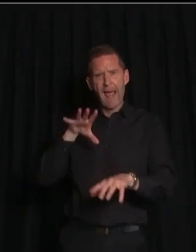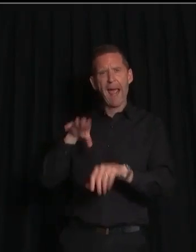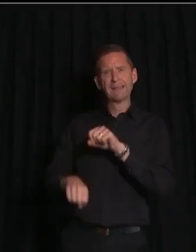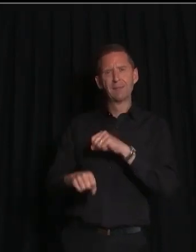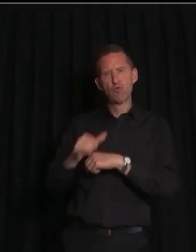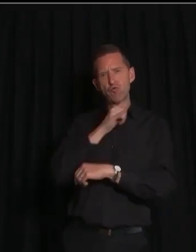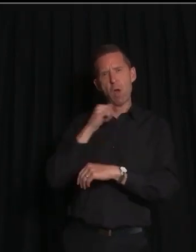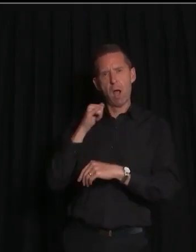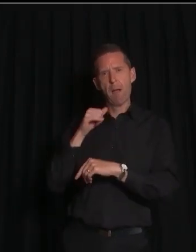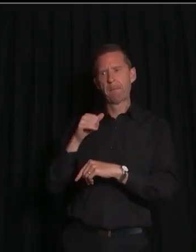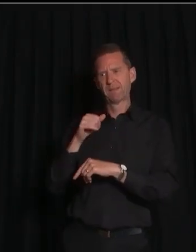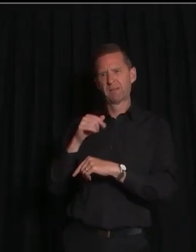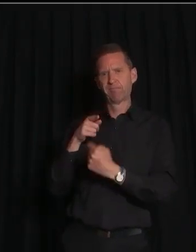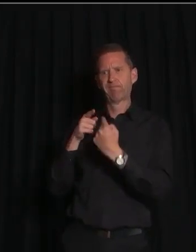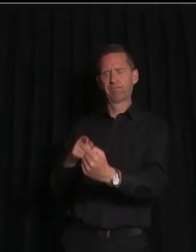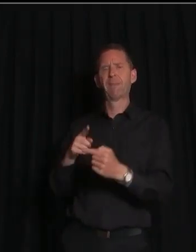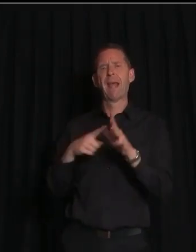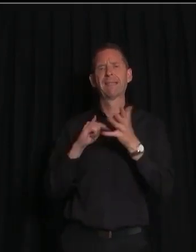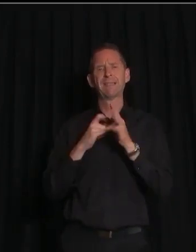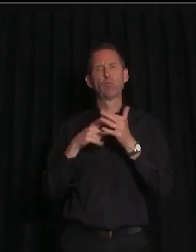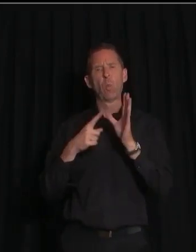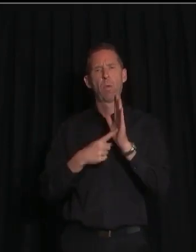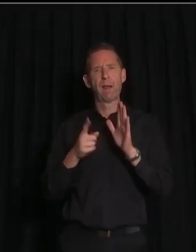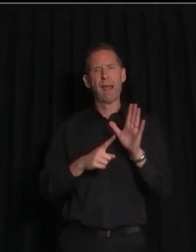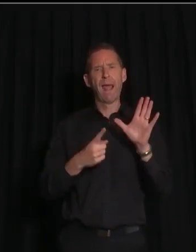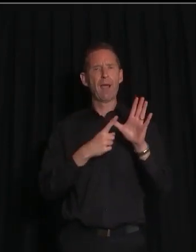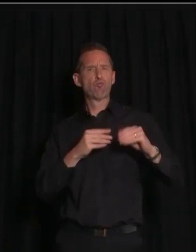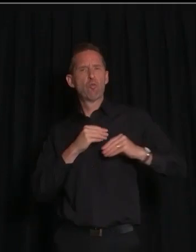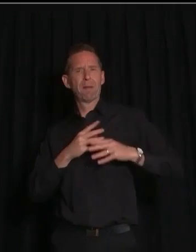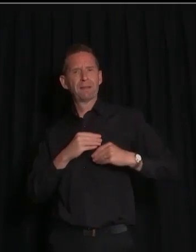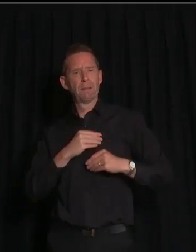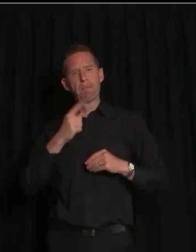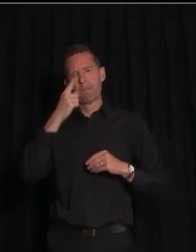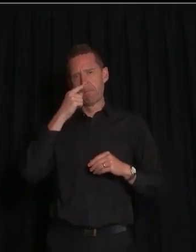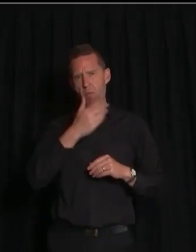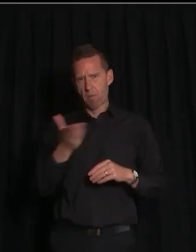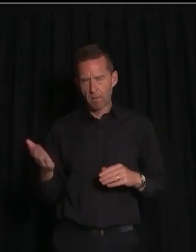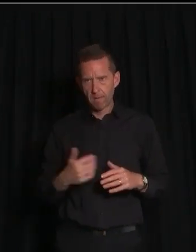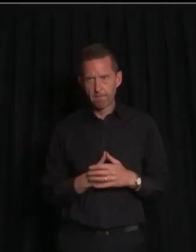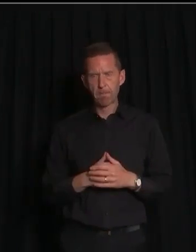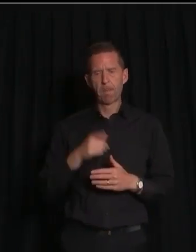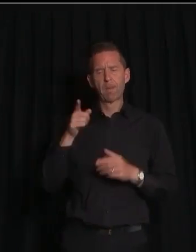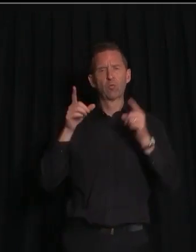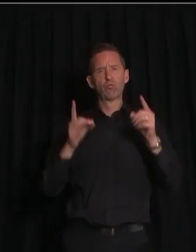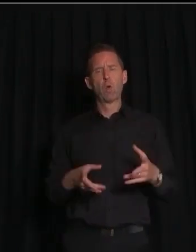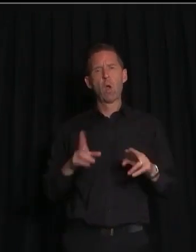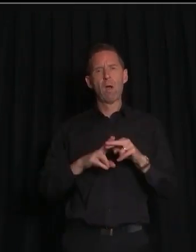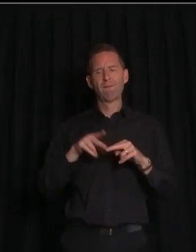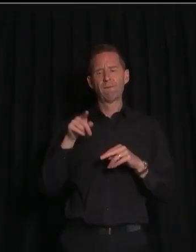against asexual and aromantic people. She is the research director of ACE